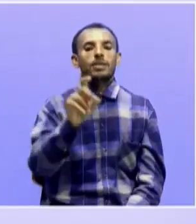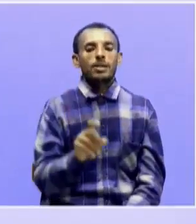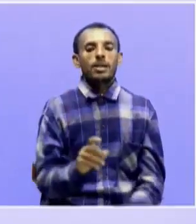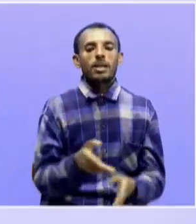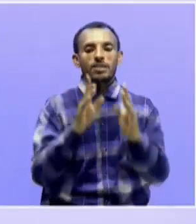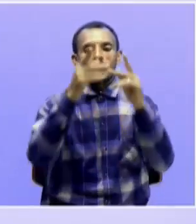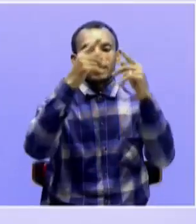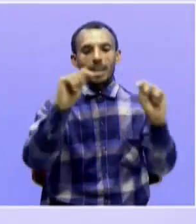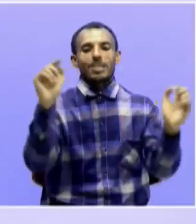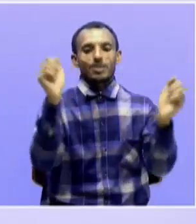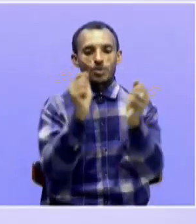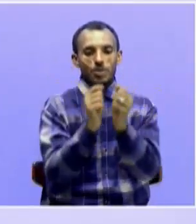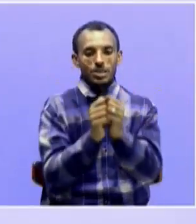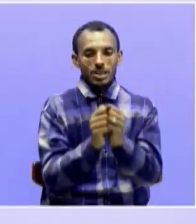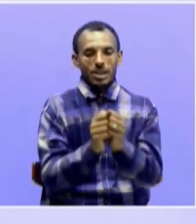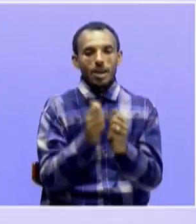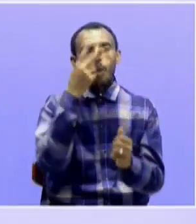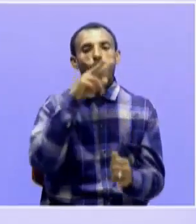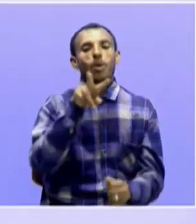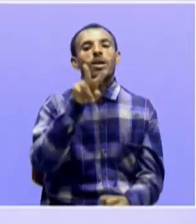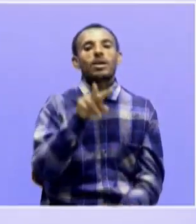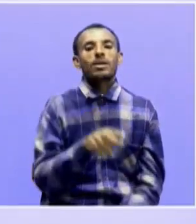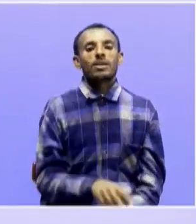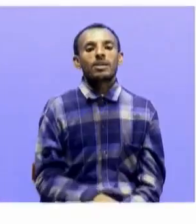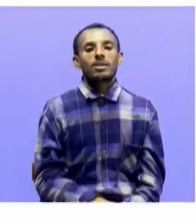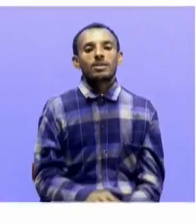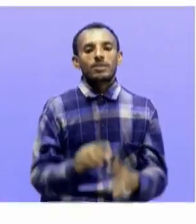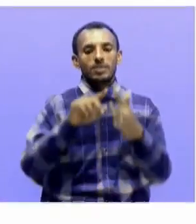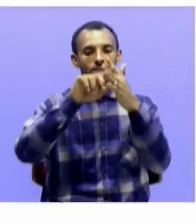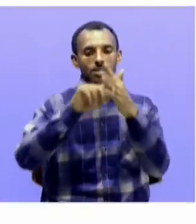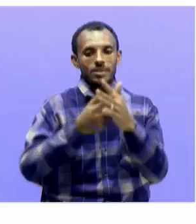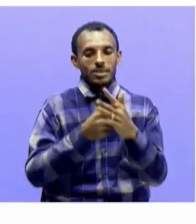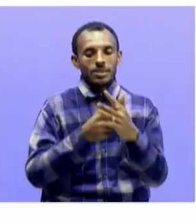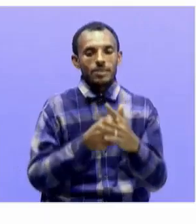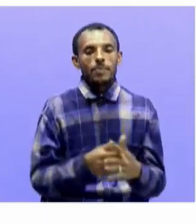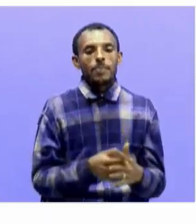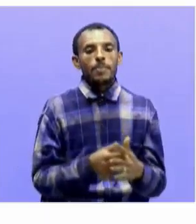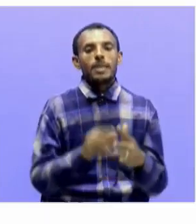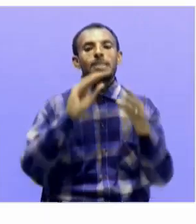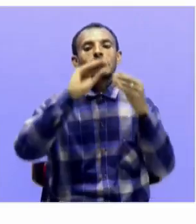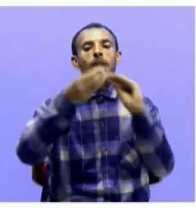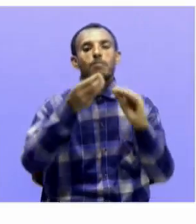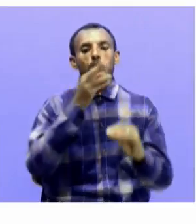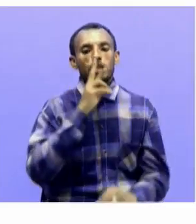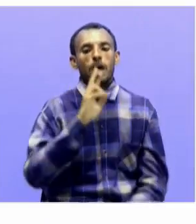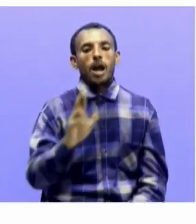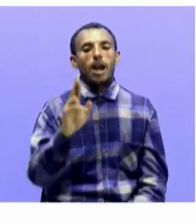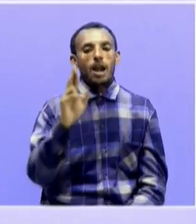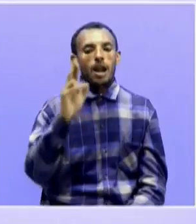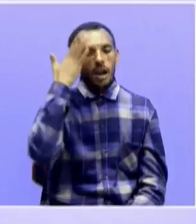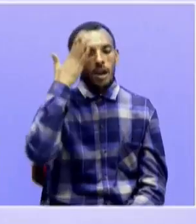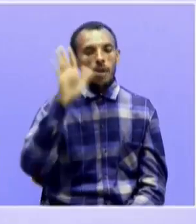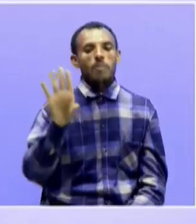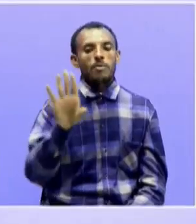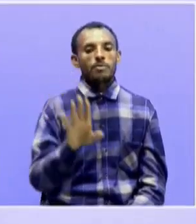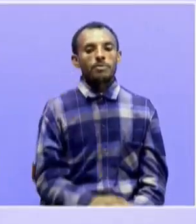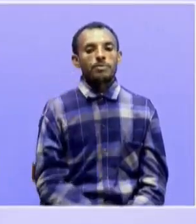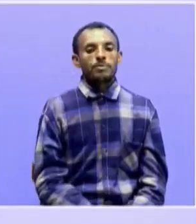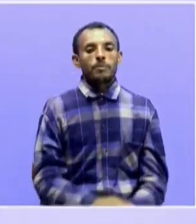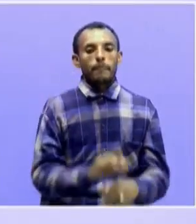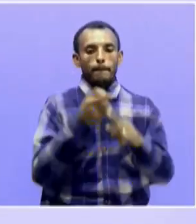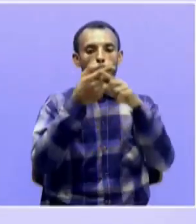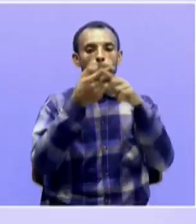try together. Look, since the numbers are not noun,